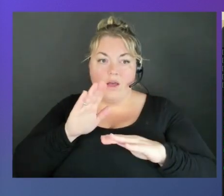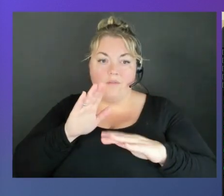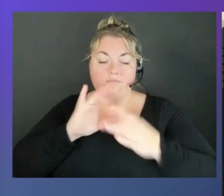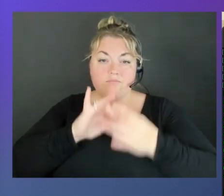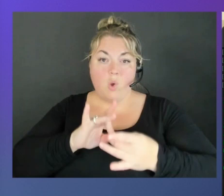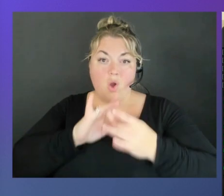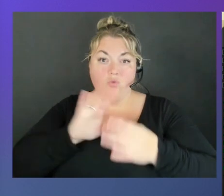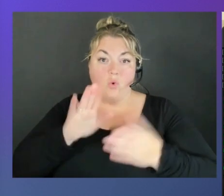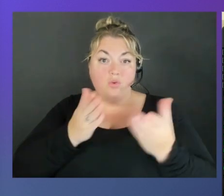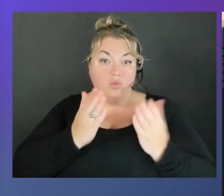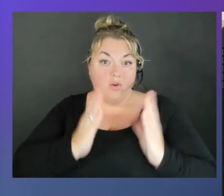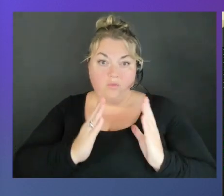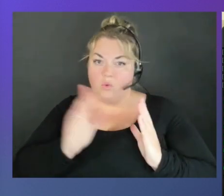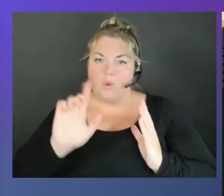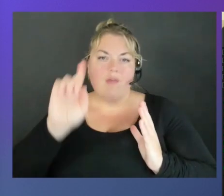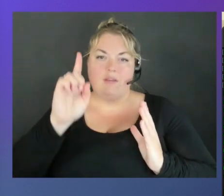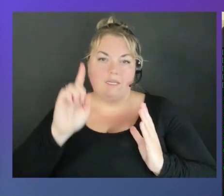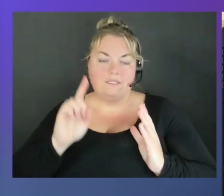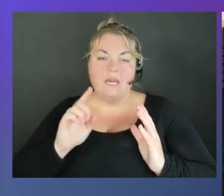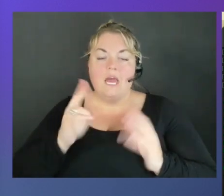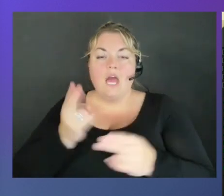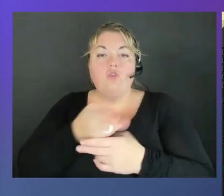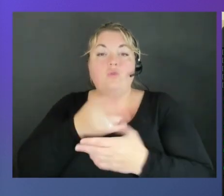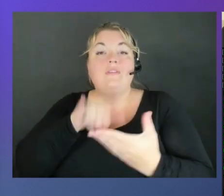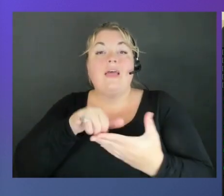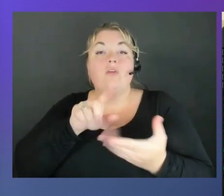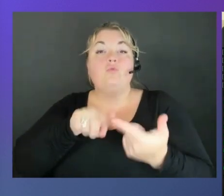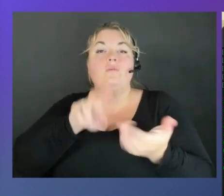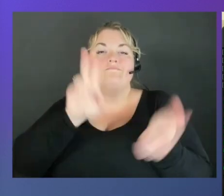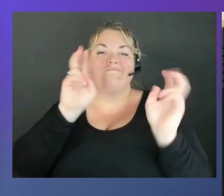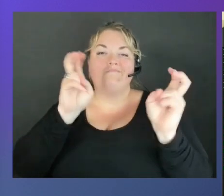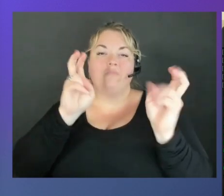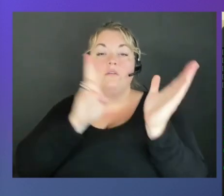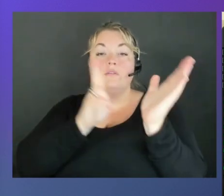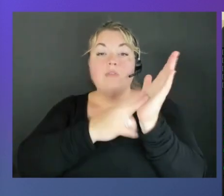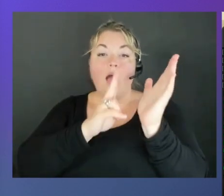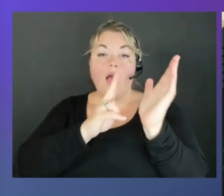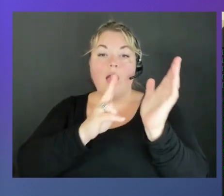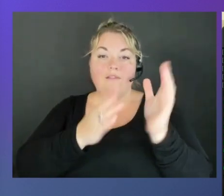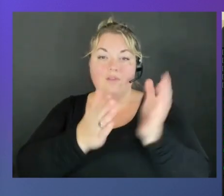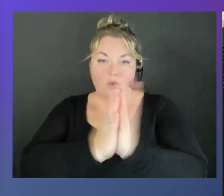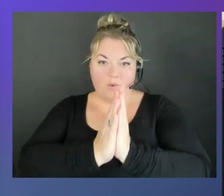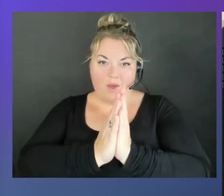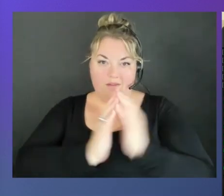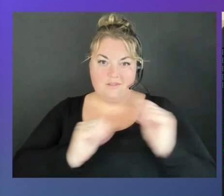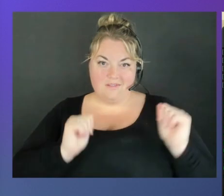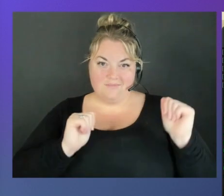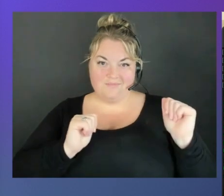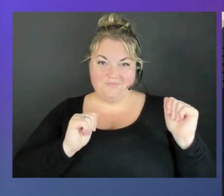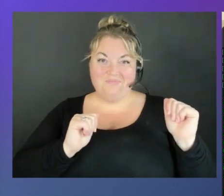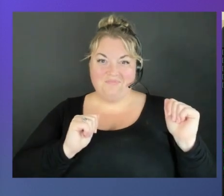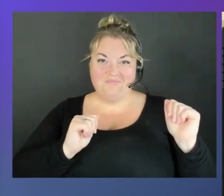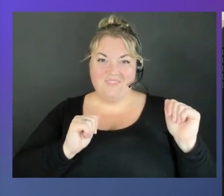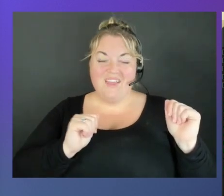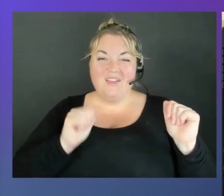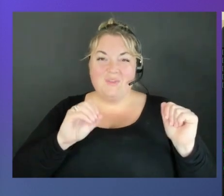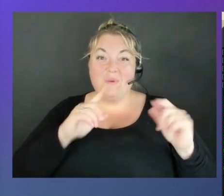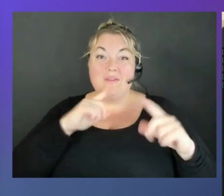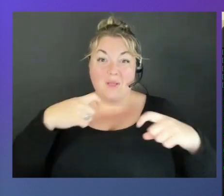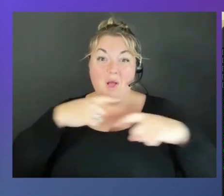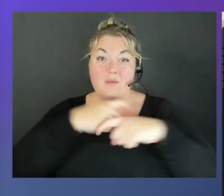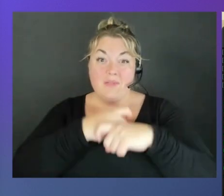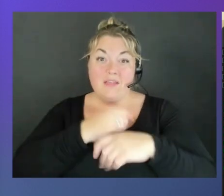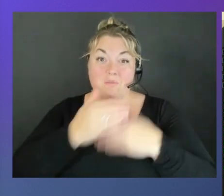it is, and uses that to sign the request. Gotcha. I see the cert.com there. Yeah. So it's a complex process